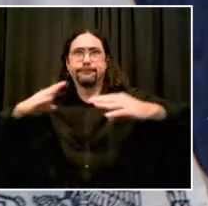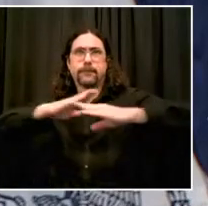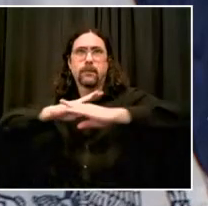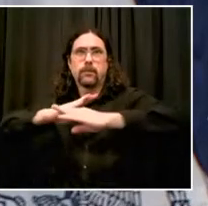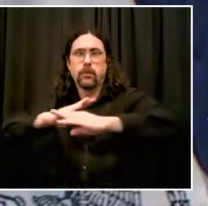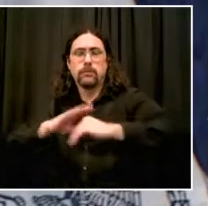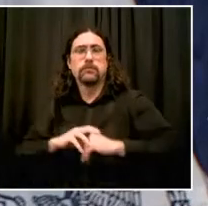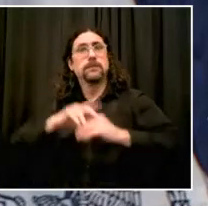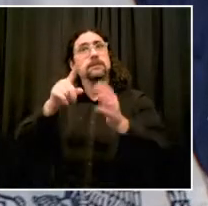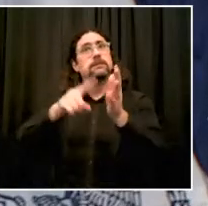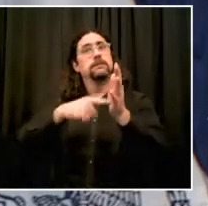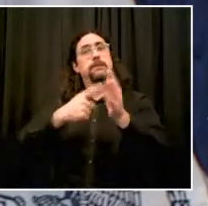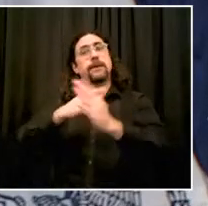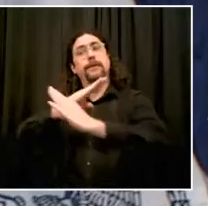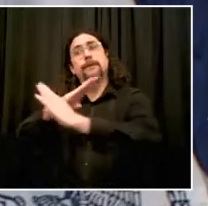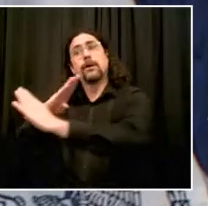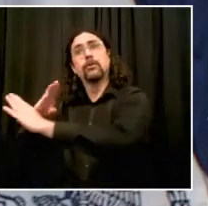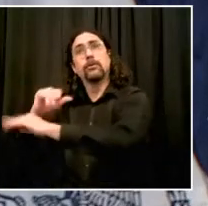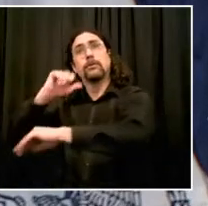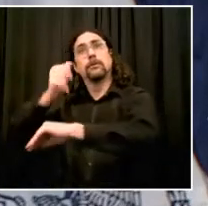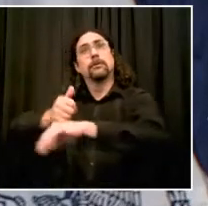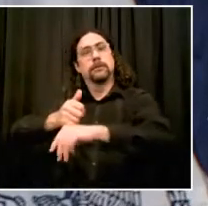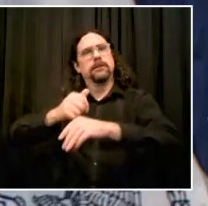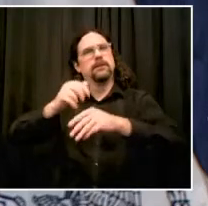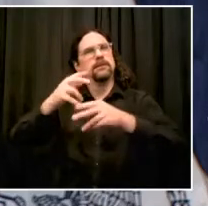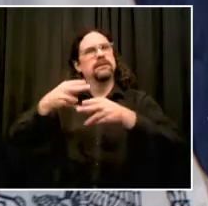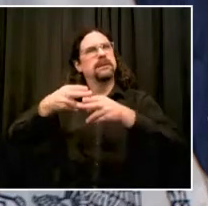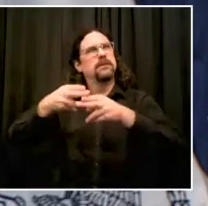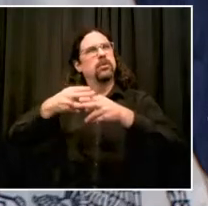by. Everything that's been done has been temporary.